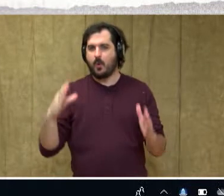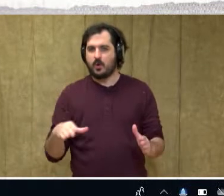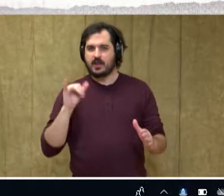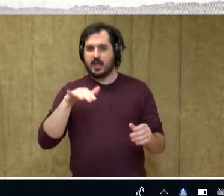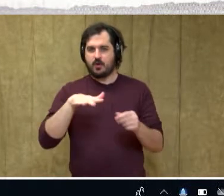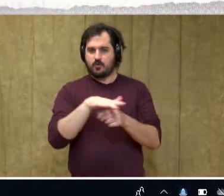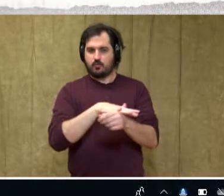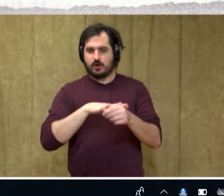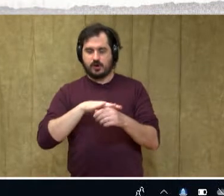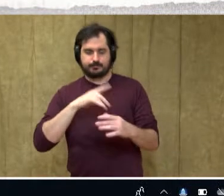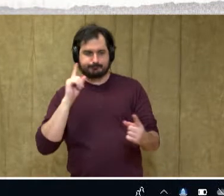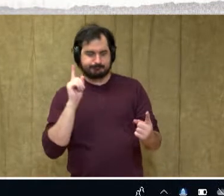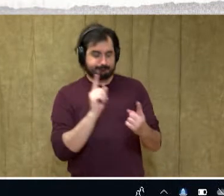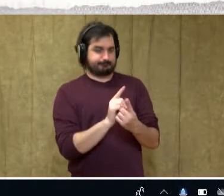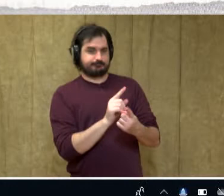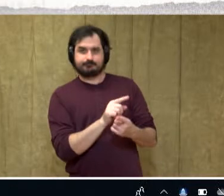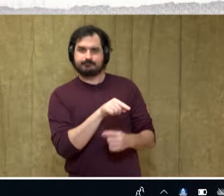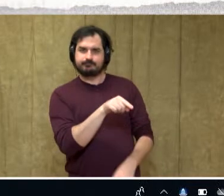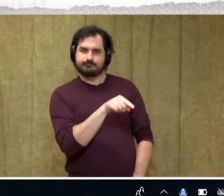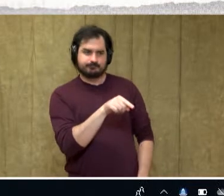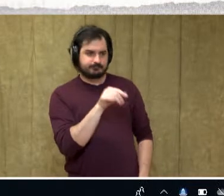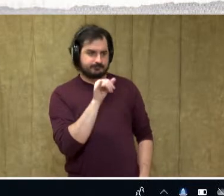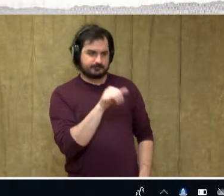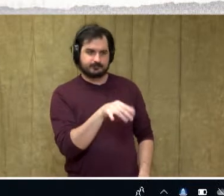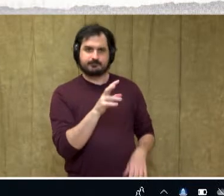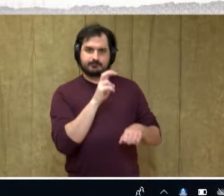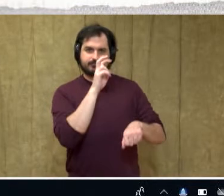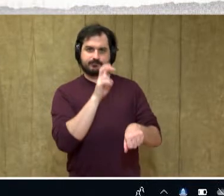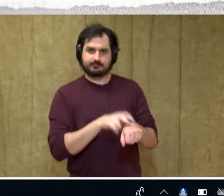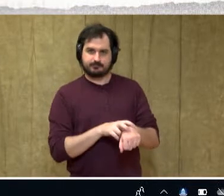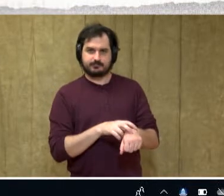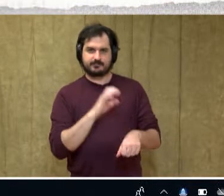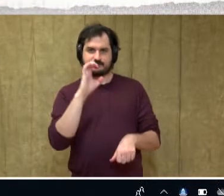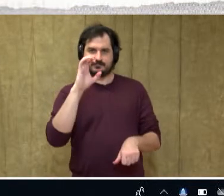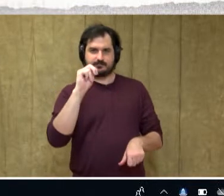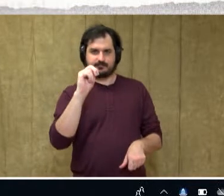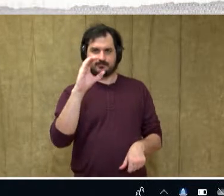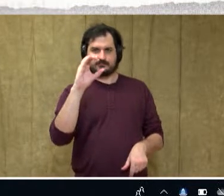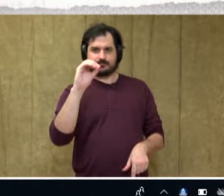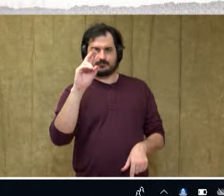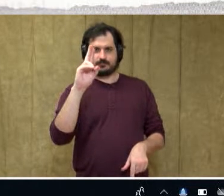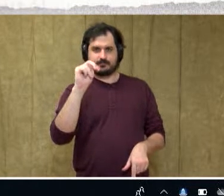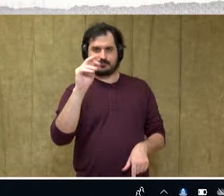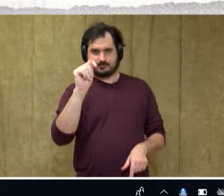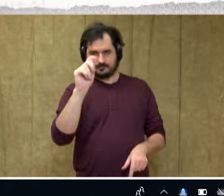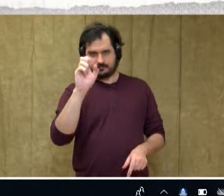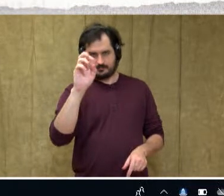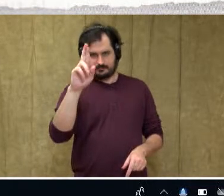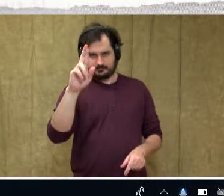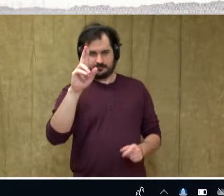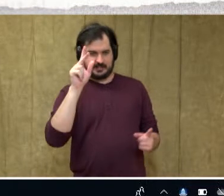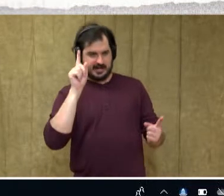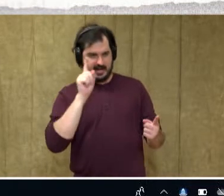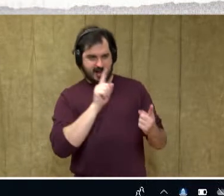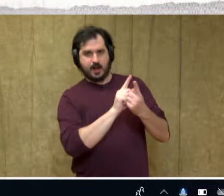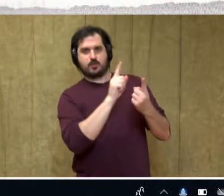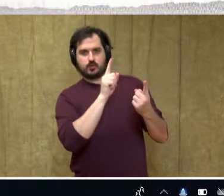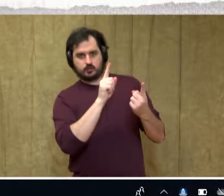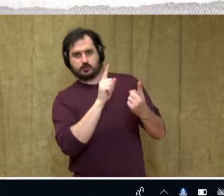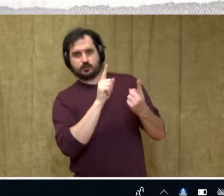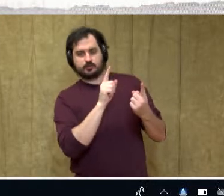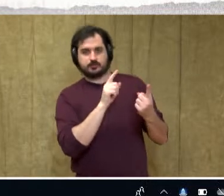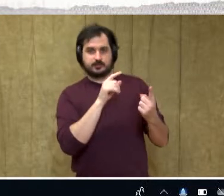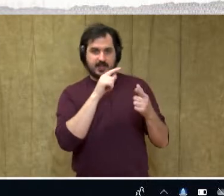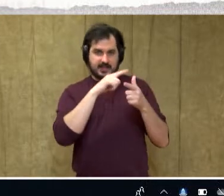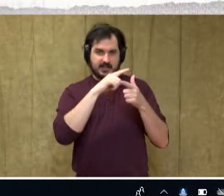Oh, well, encountered was a new word. And then we see the phrase, never seen it before.